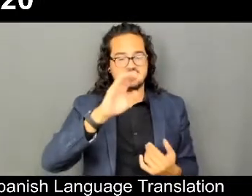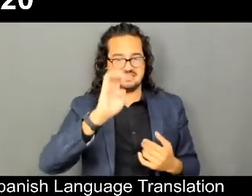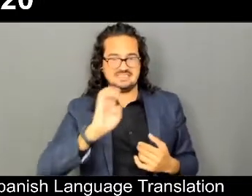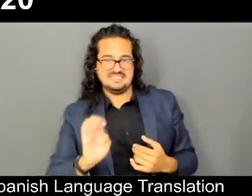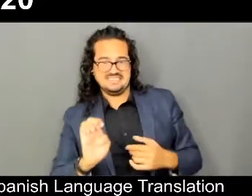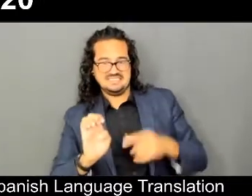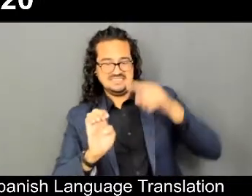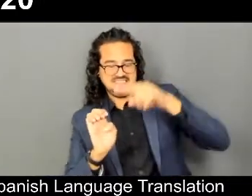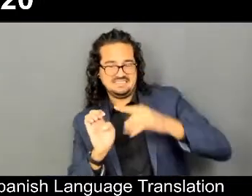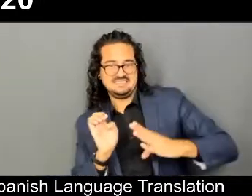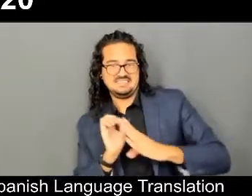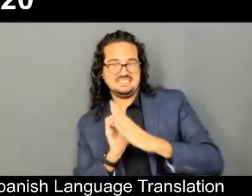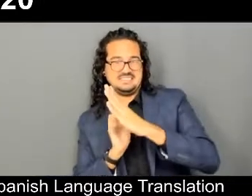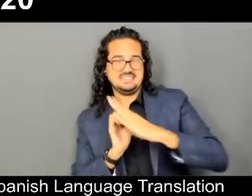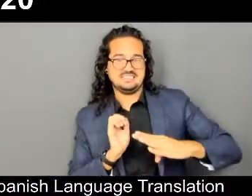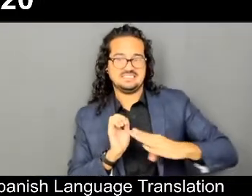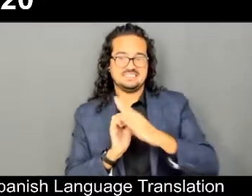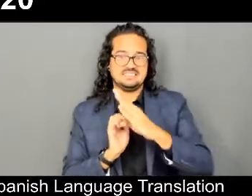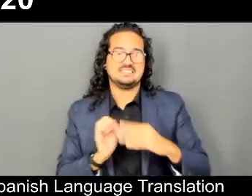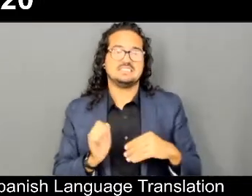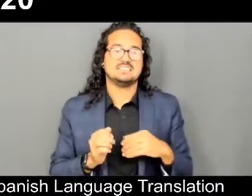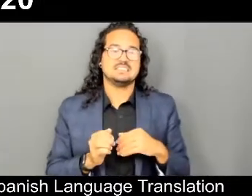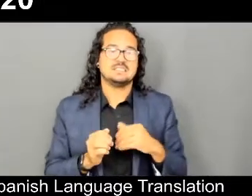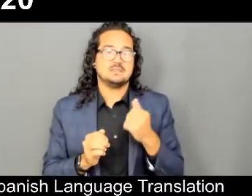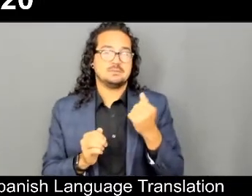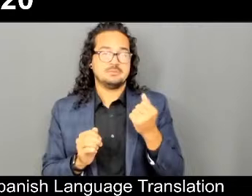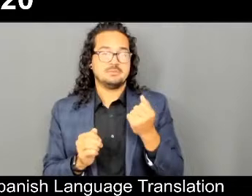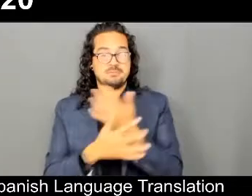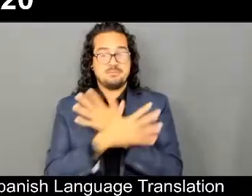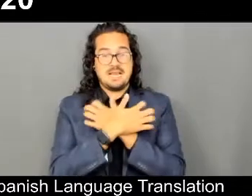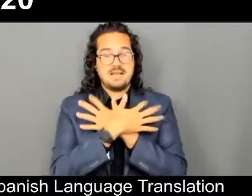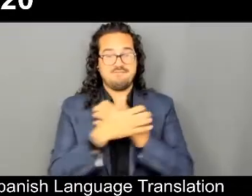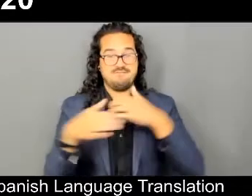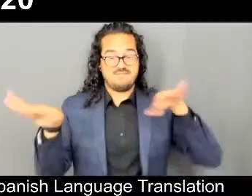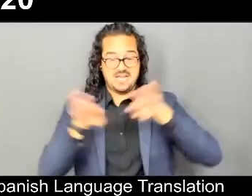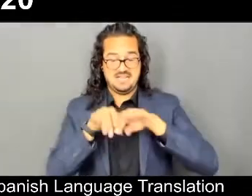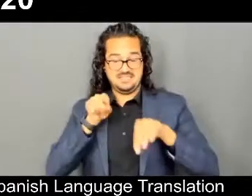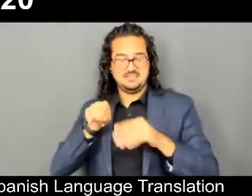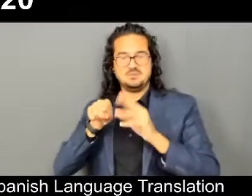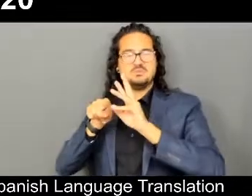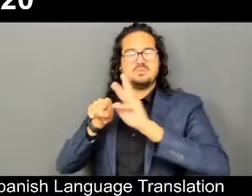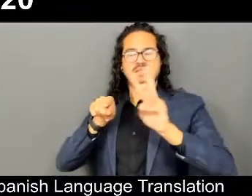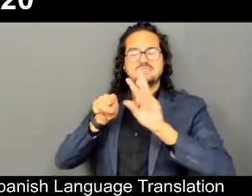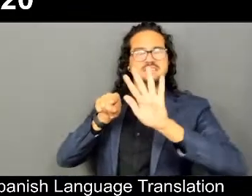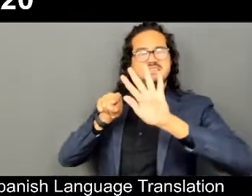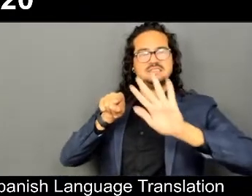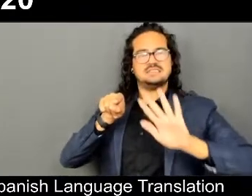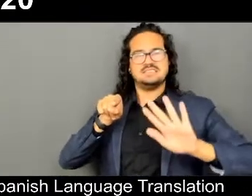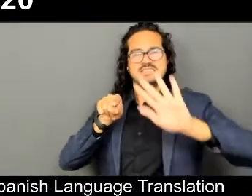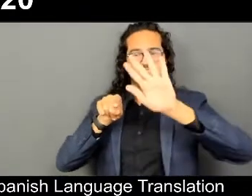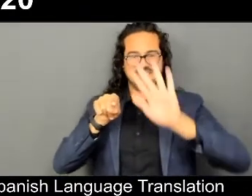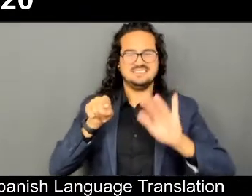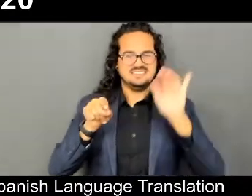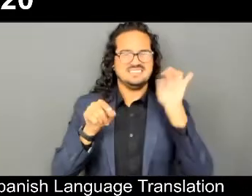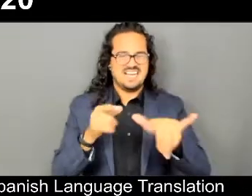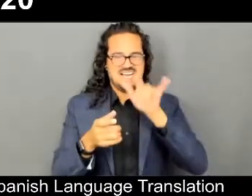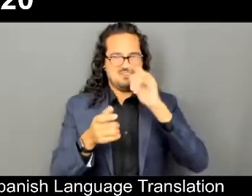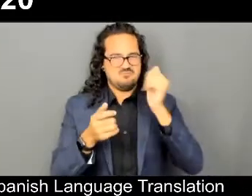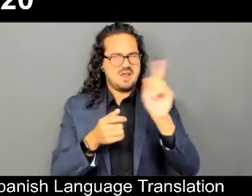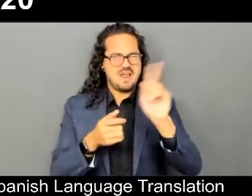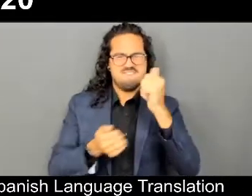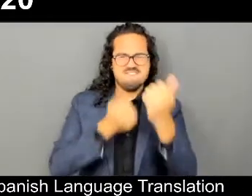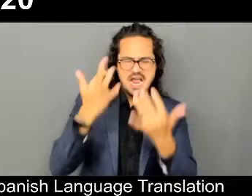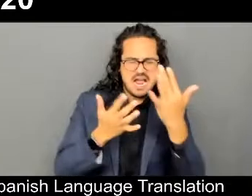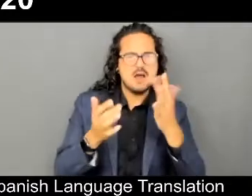there as to where we have fire on the ground, how good our consumption is, to be able to put, bring basically as